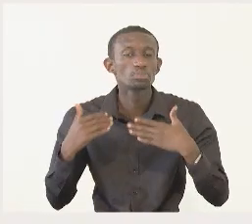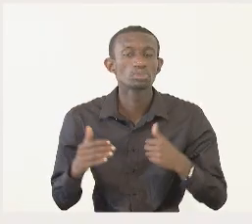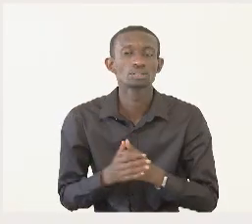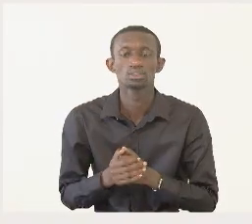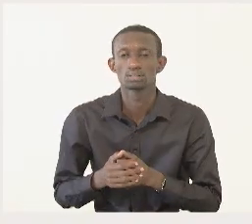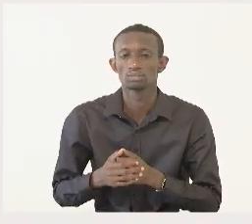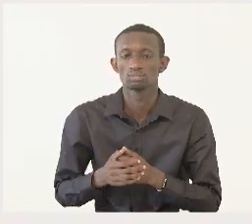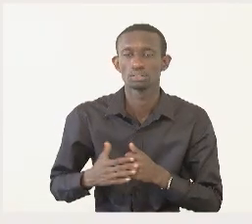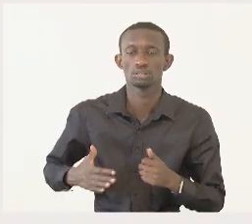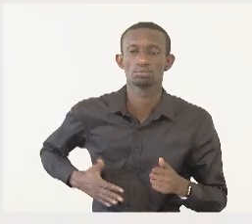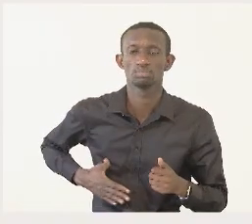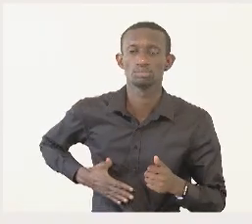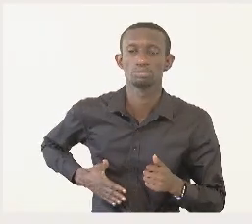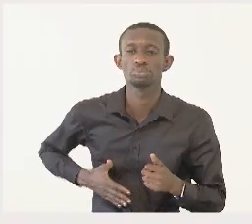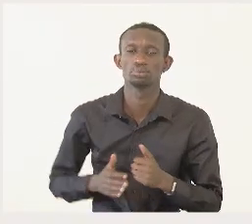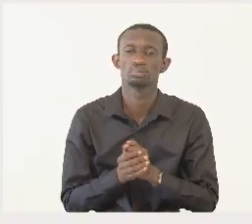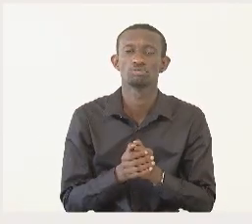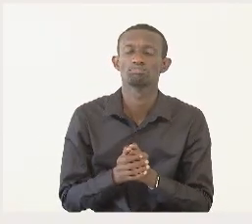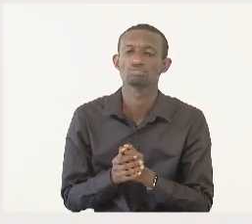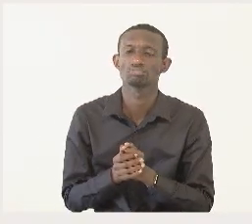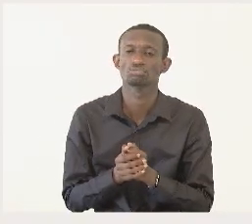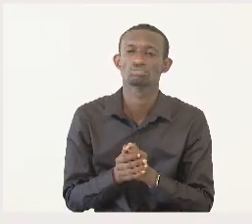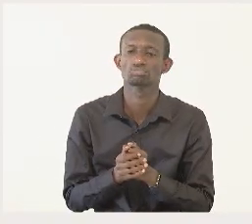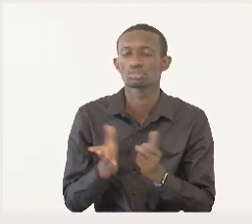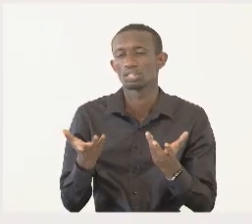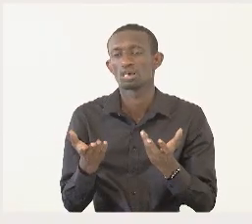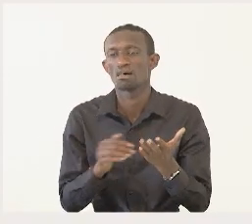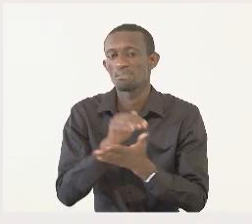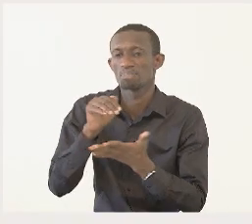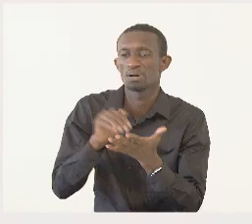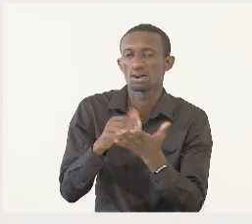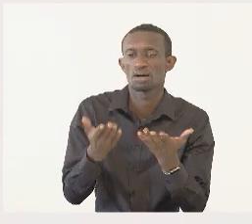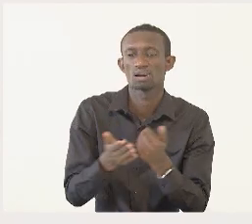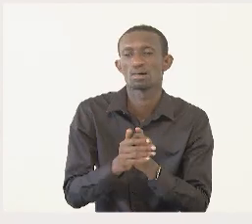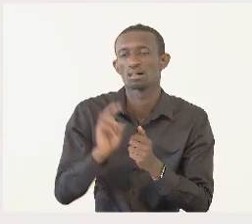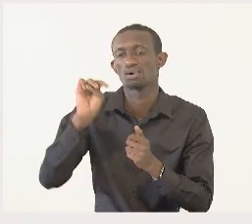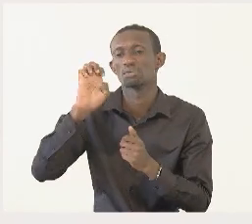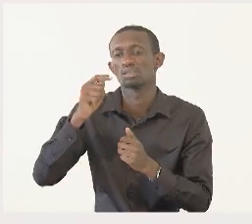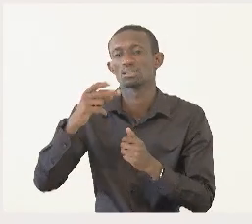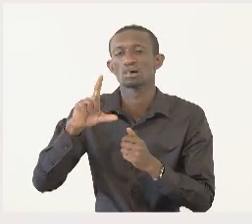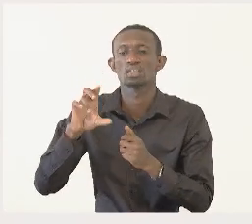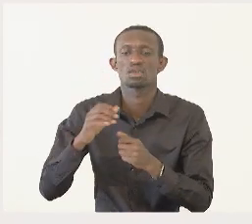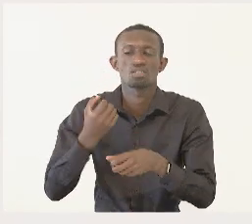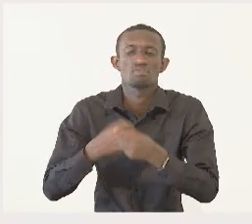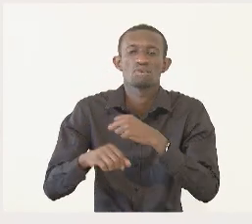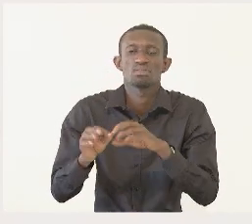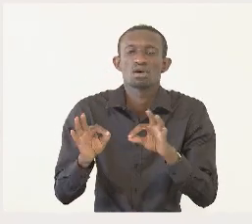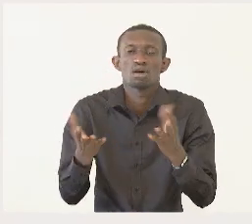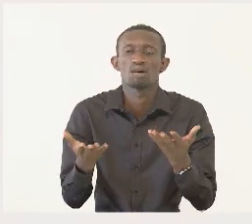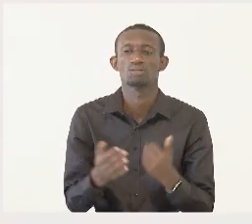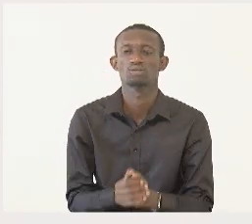below. This metabolism I'm going to talk about as a center of how it does the function